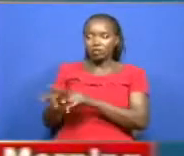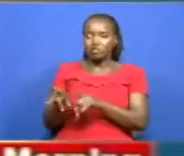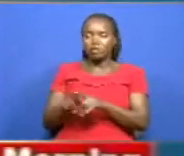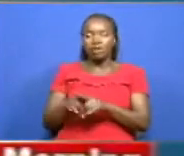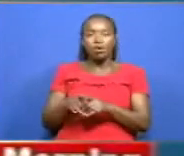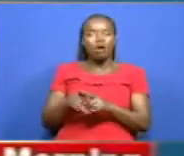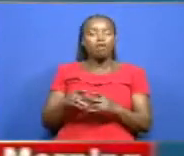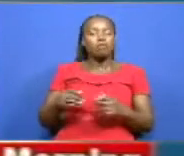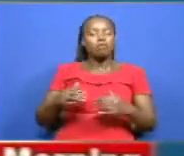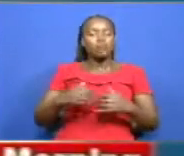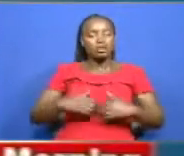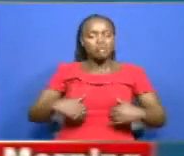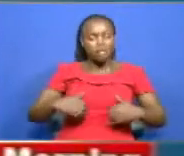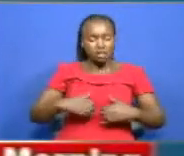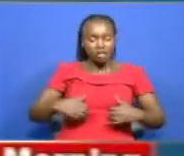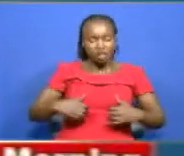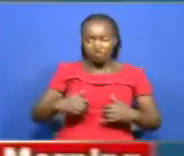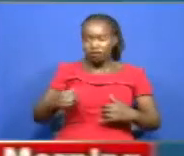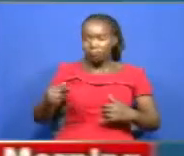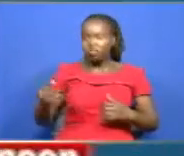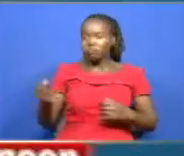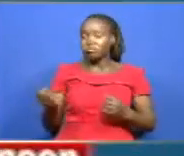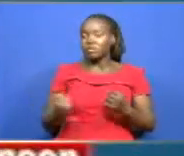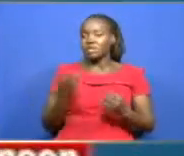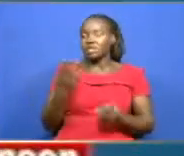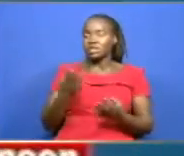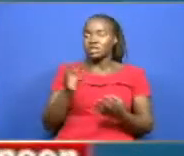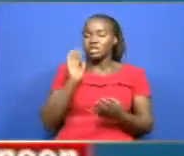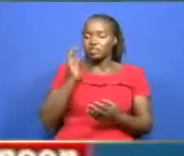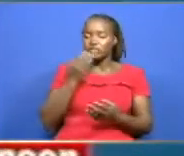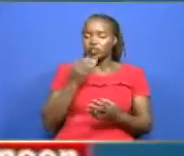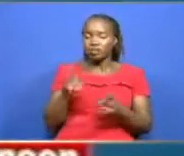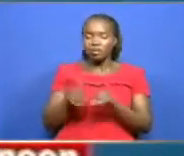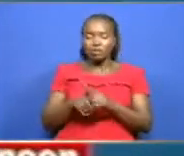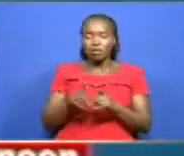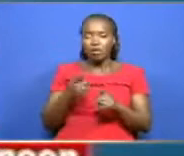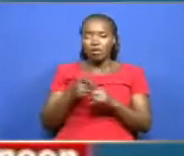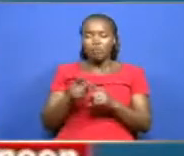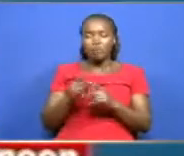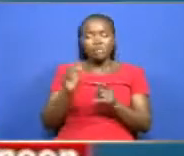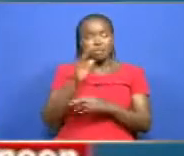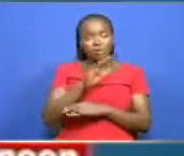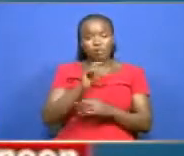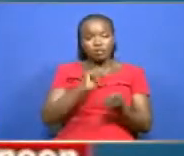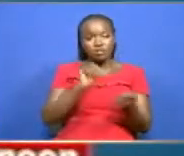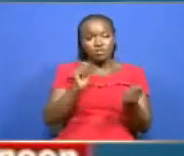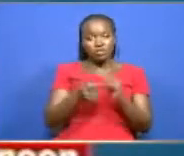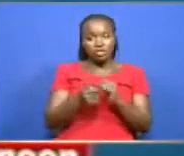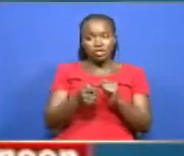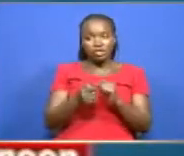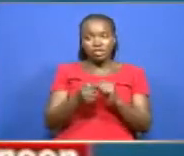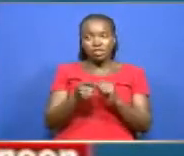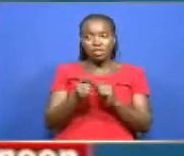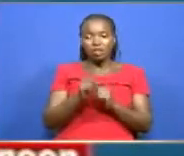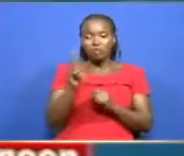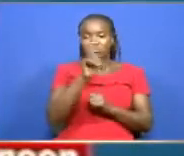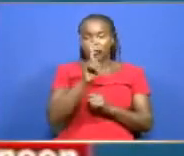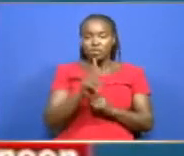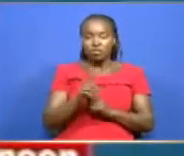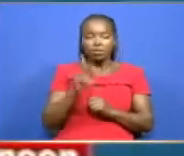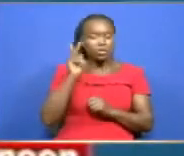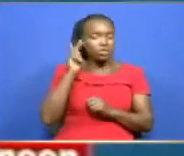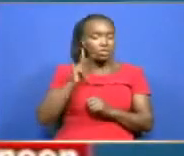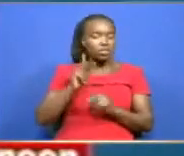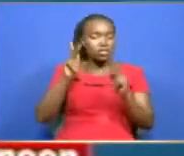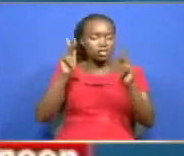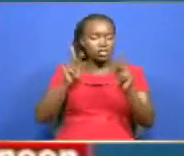Mandera, Garissa, and Isiolo. In the afternoon, however, things take a change. Thunderstorms and showers in areas of Kisii,